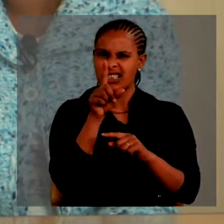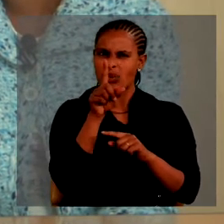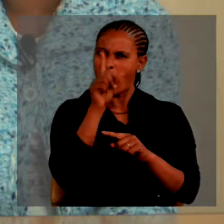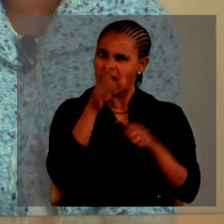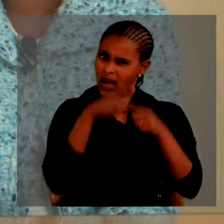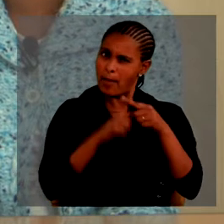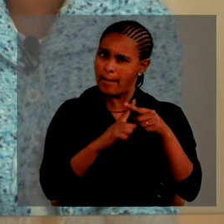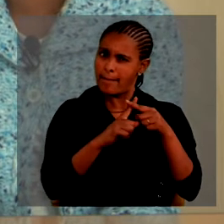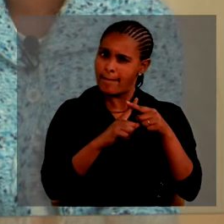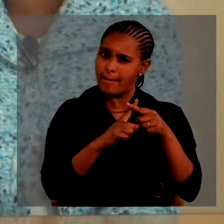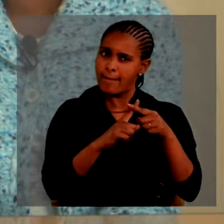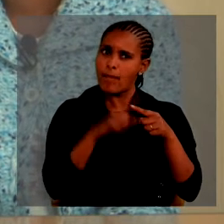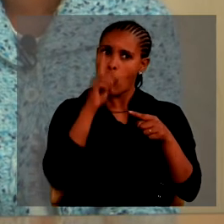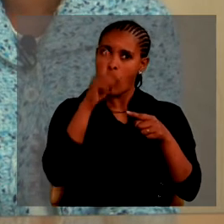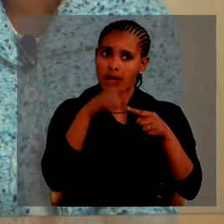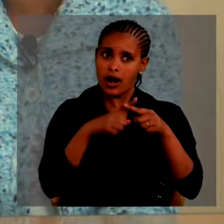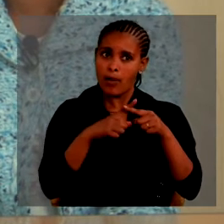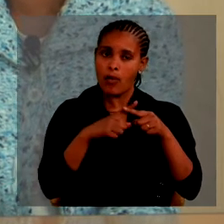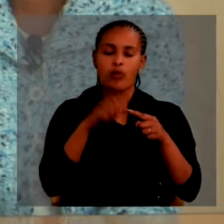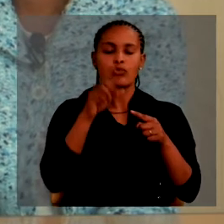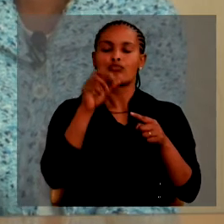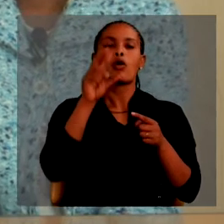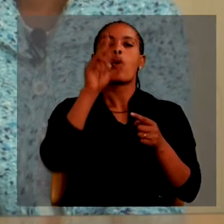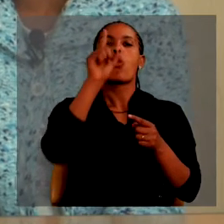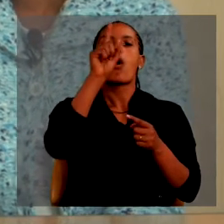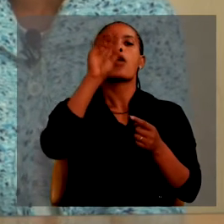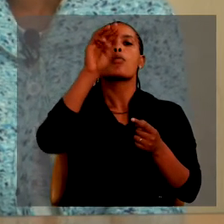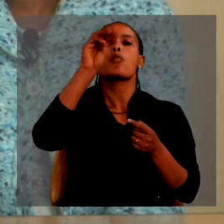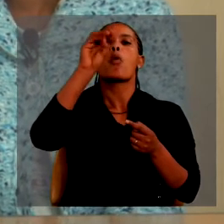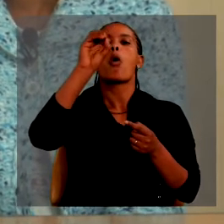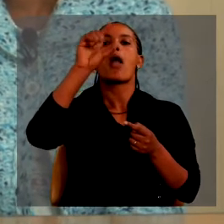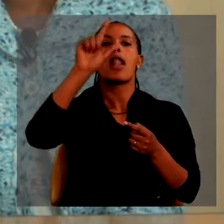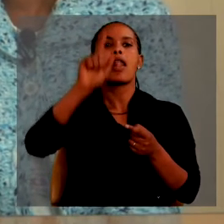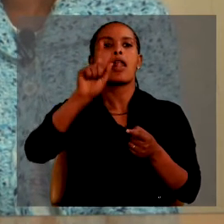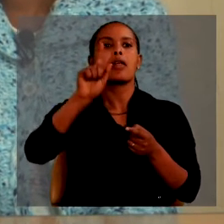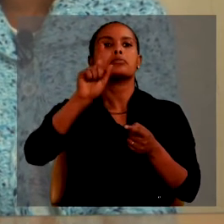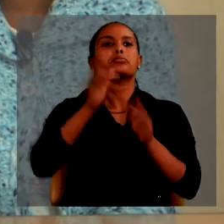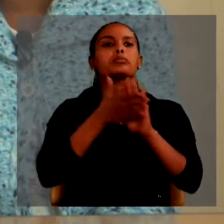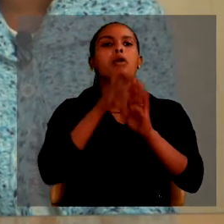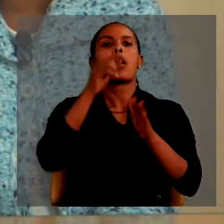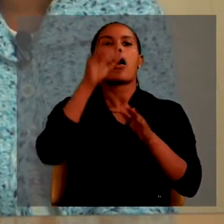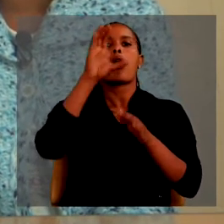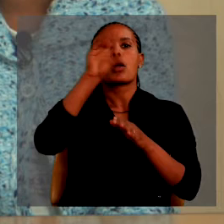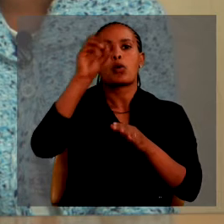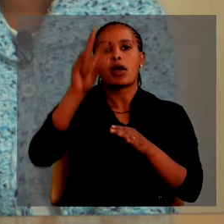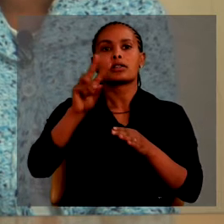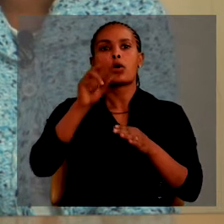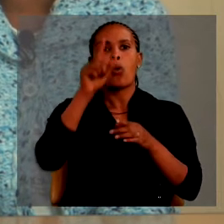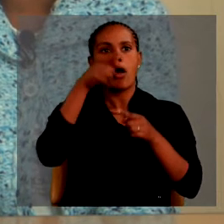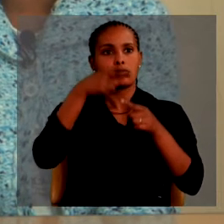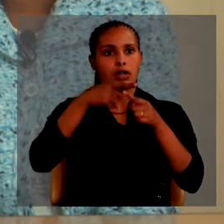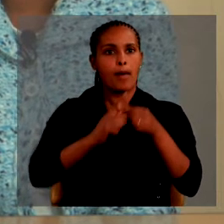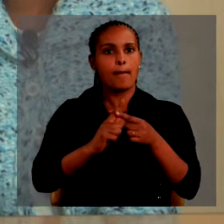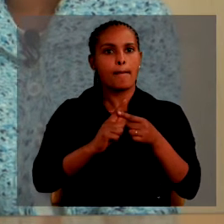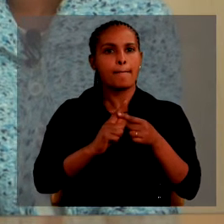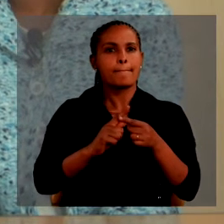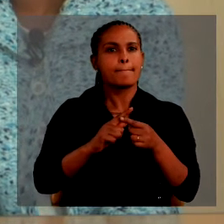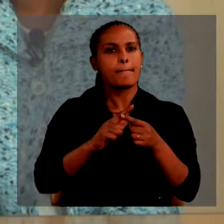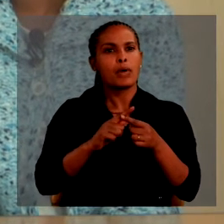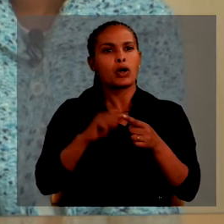1 gram? Mm. 1 mole. Yeah. But 1 mole of carbon dioxide is how much?